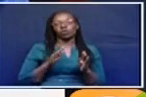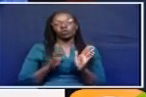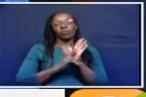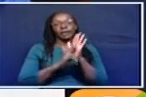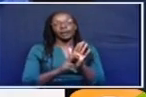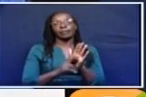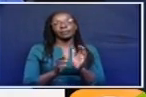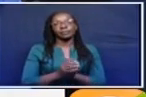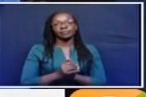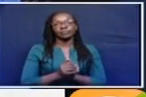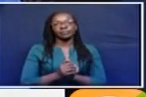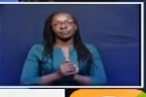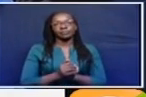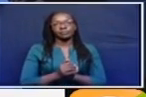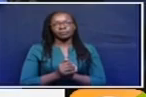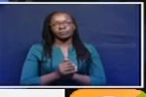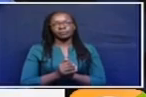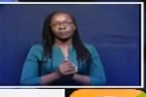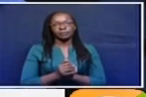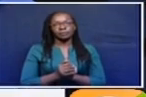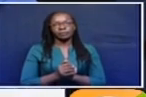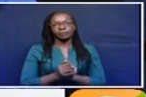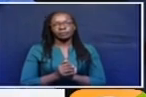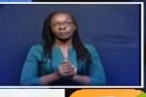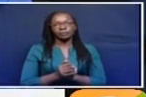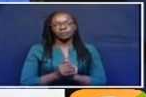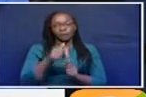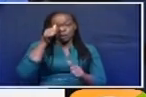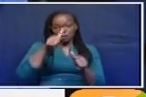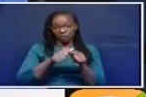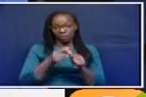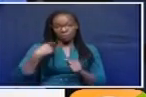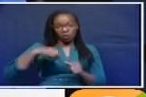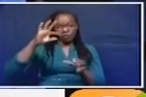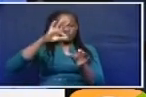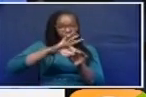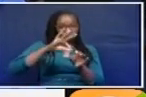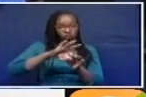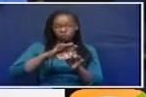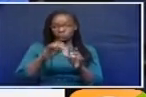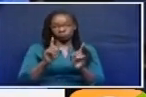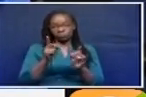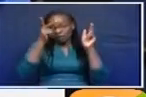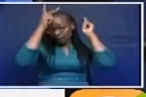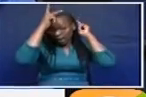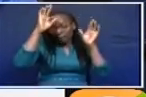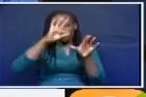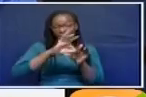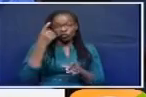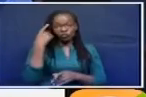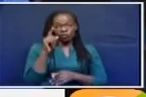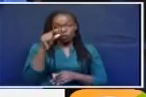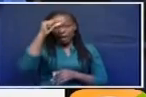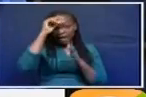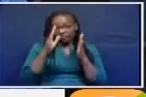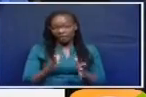for Member of Parliament as well, and the Women's Rep. Remember that we did not vote, or rather Kakamega did not vote for